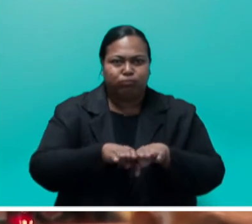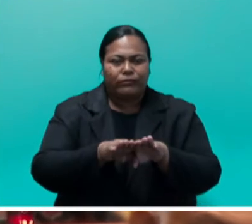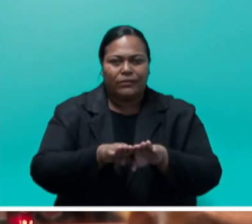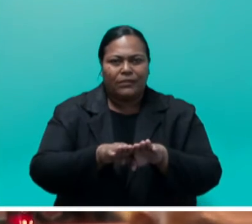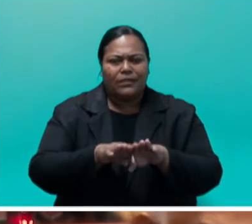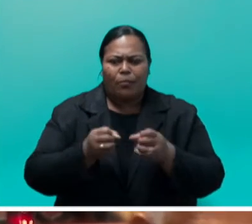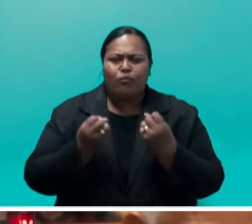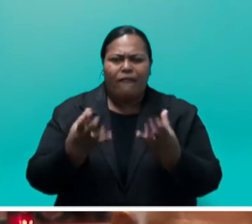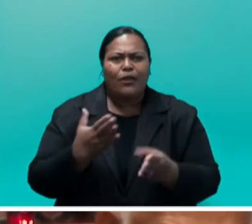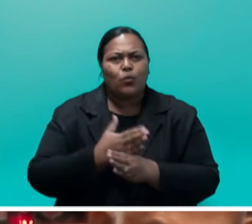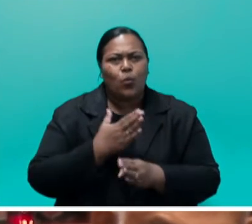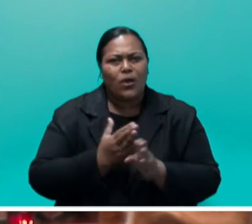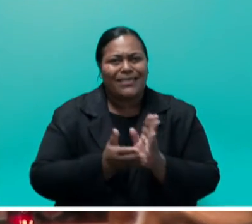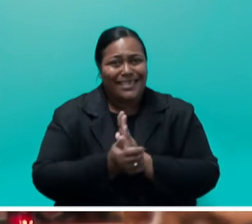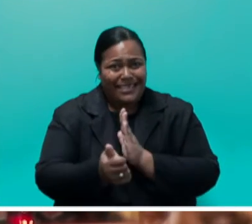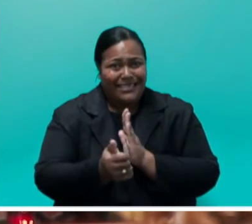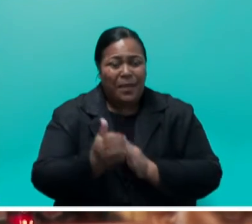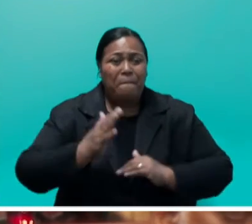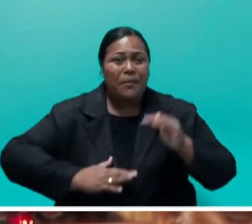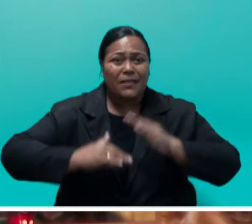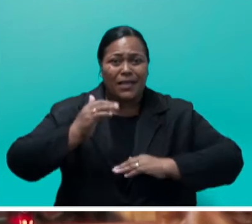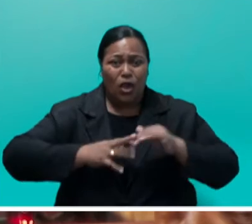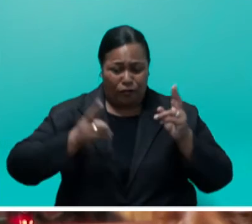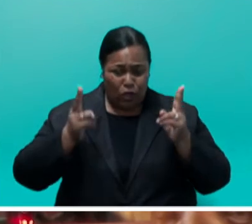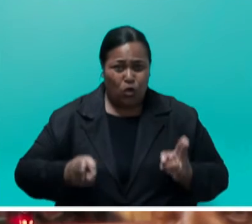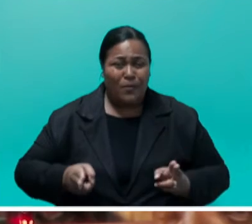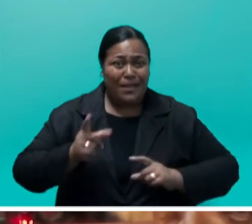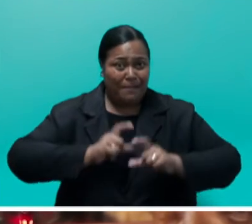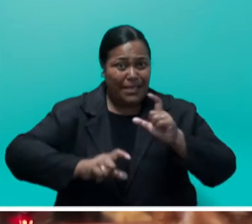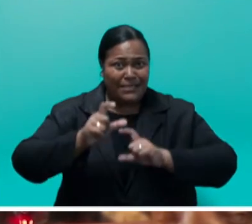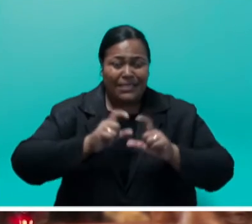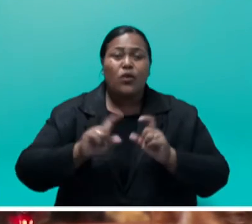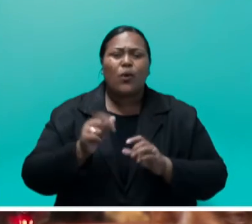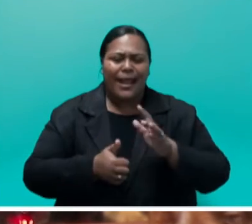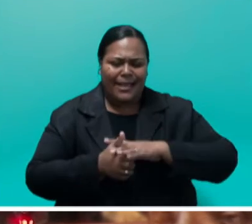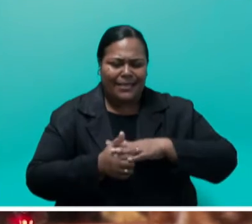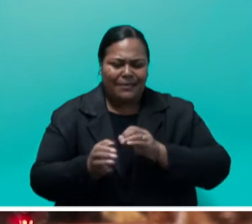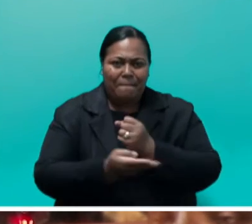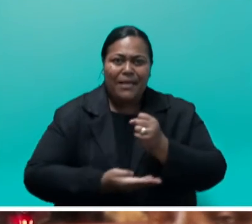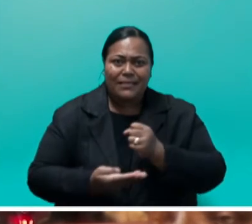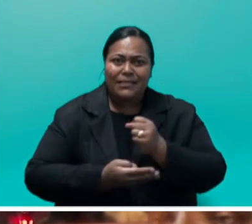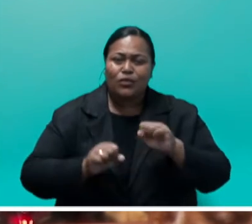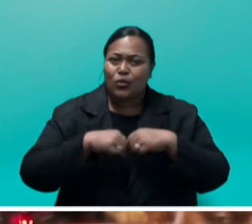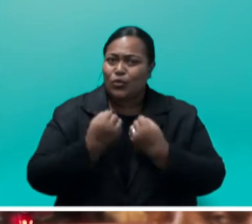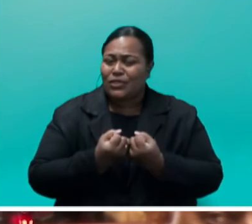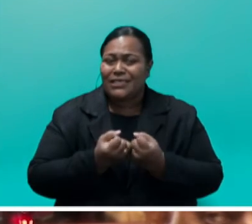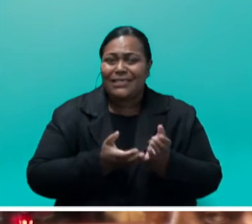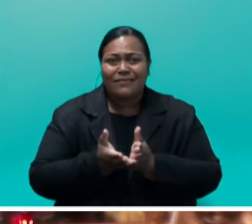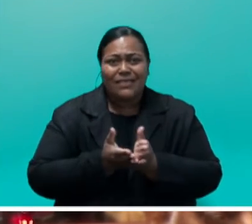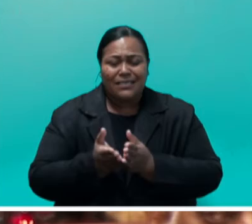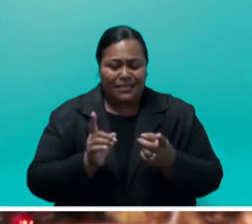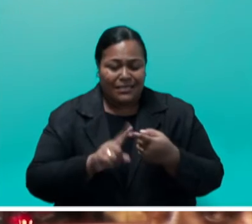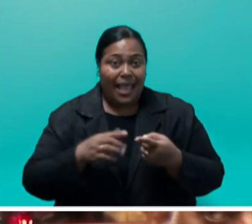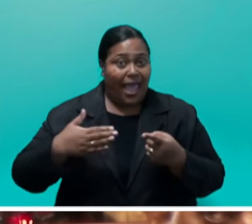skills. Building of human capital, in particular access to basic social services, such as health and